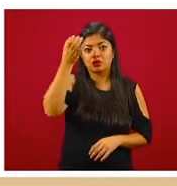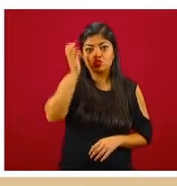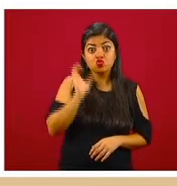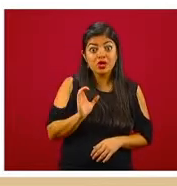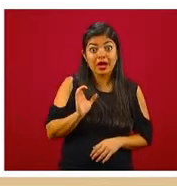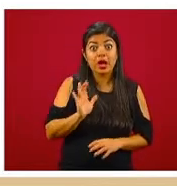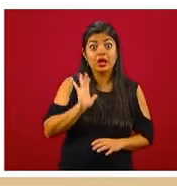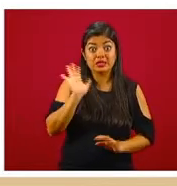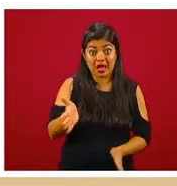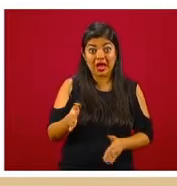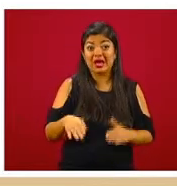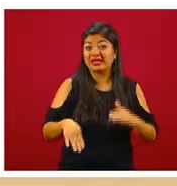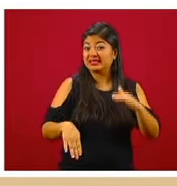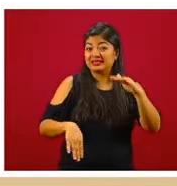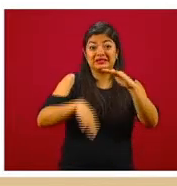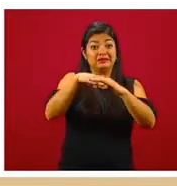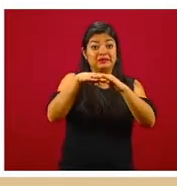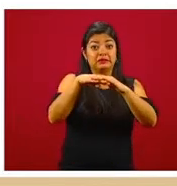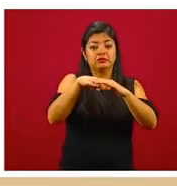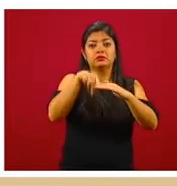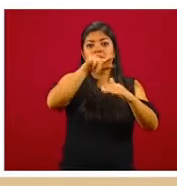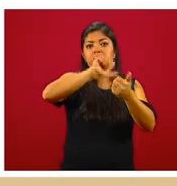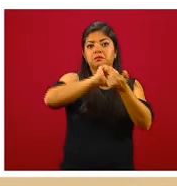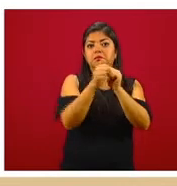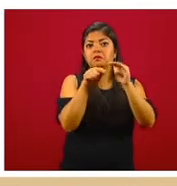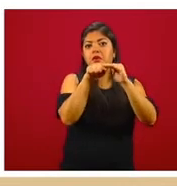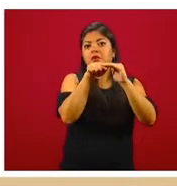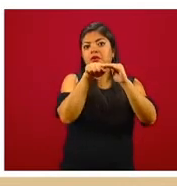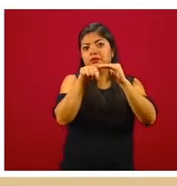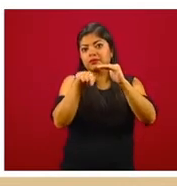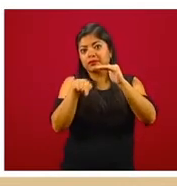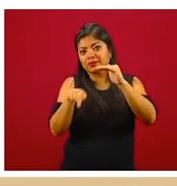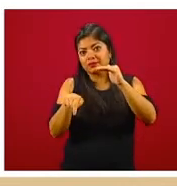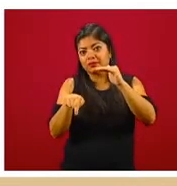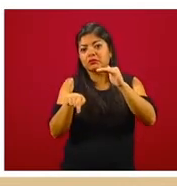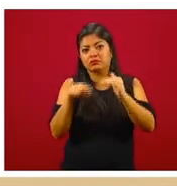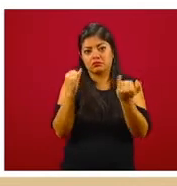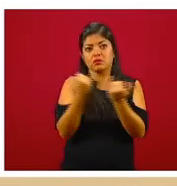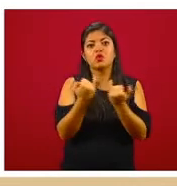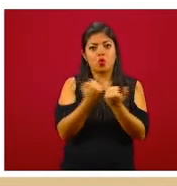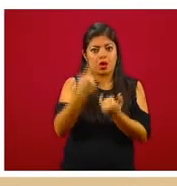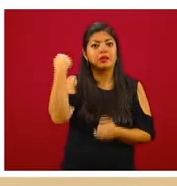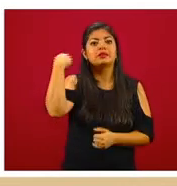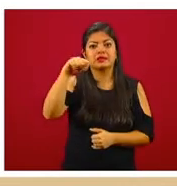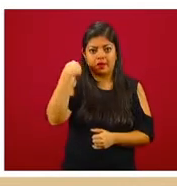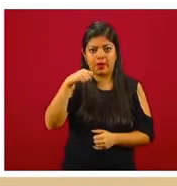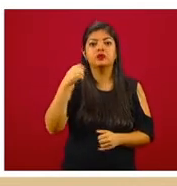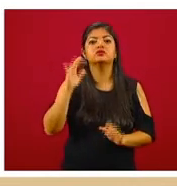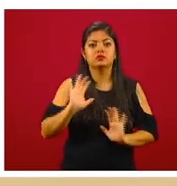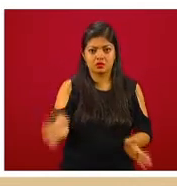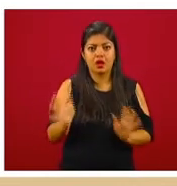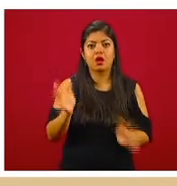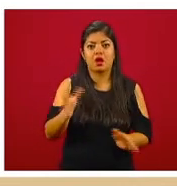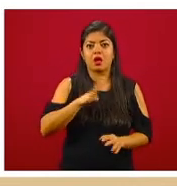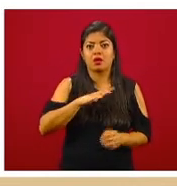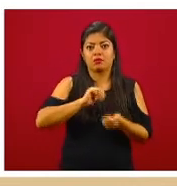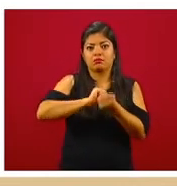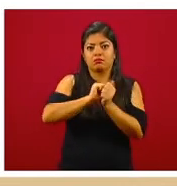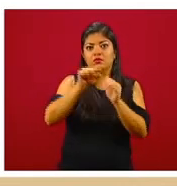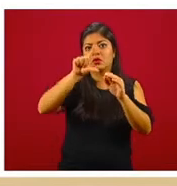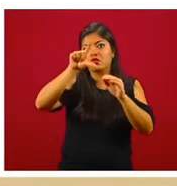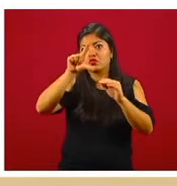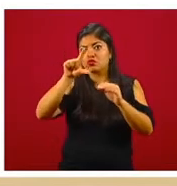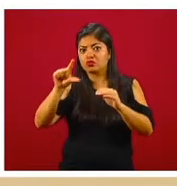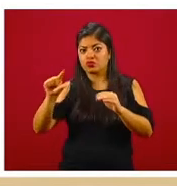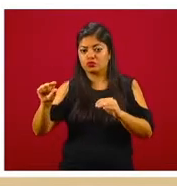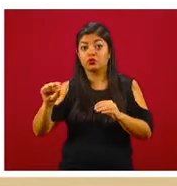Tijuana pico máximo, or ya llegó al Culiacan, punto máximo y ya están they en have un reached declive its sostenido. highest Incluso Villahermosa, peak Tabasco, and they are está ya already en declive, en going down